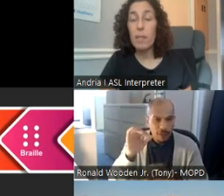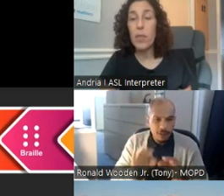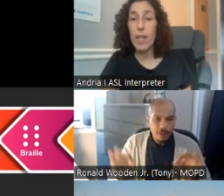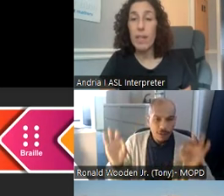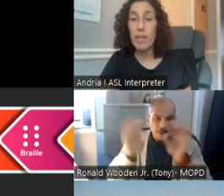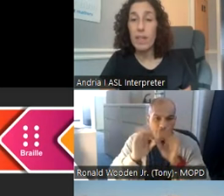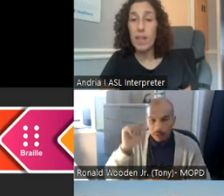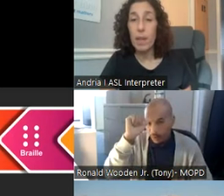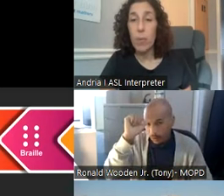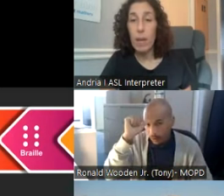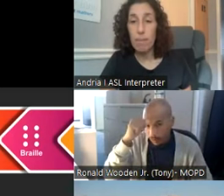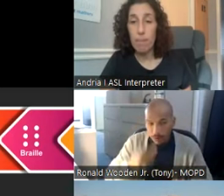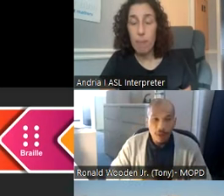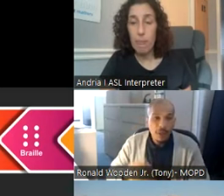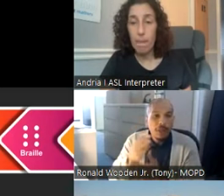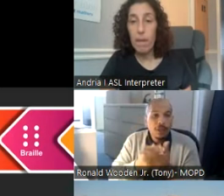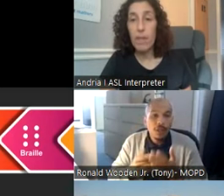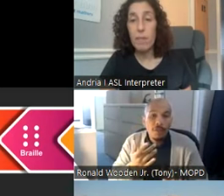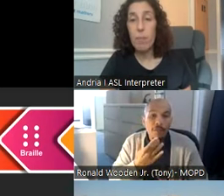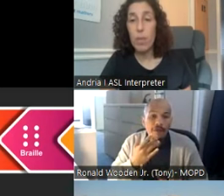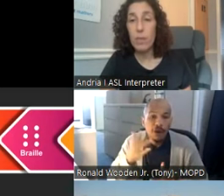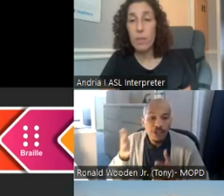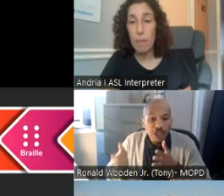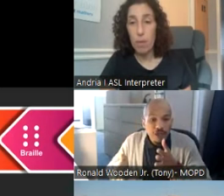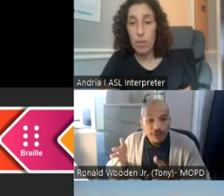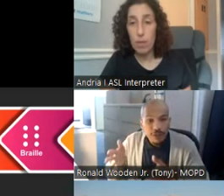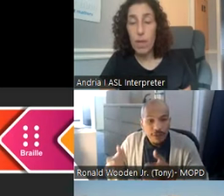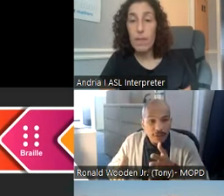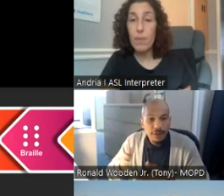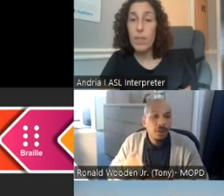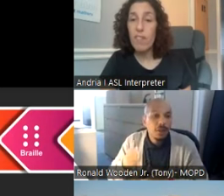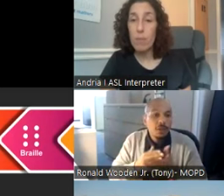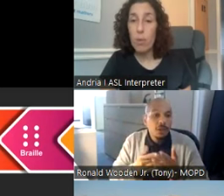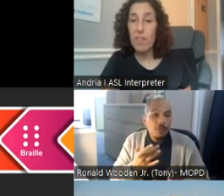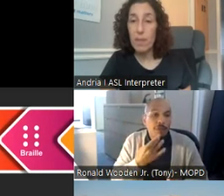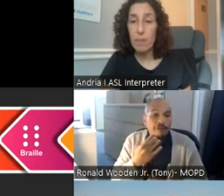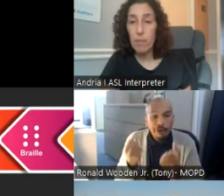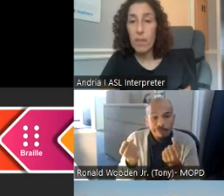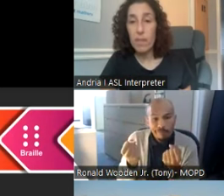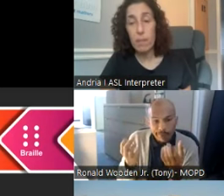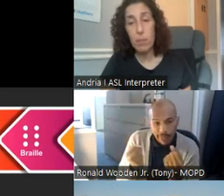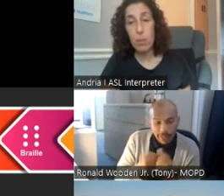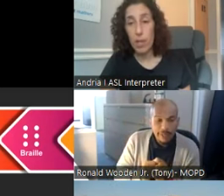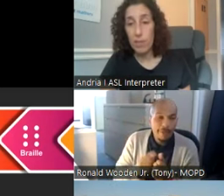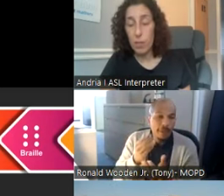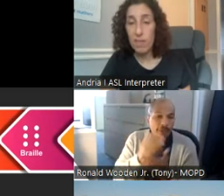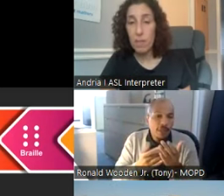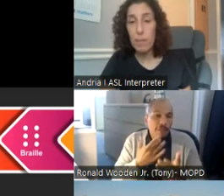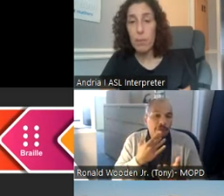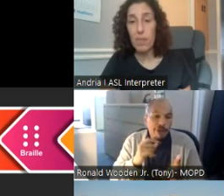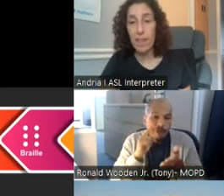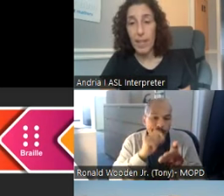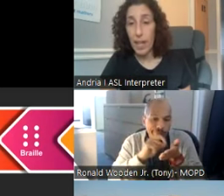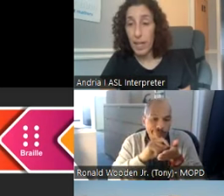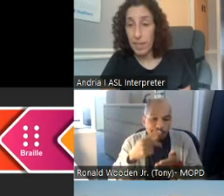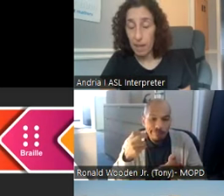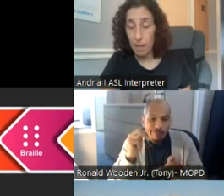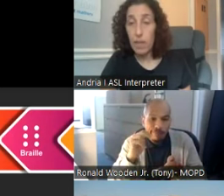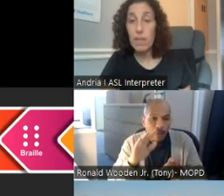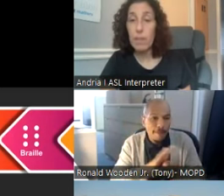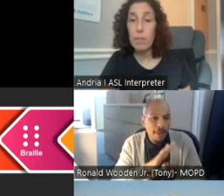person communicates in the same way. So that's important to remember that every deaf person, some people will gesture, some people will sign